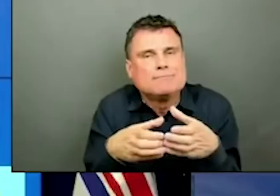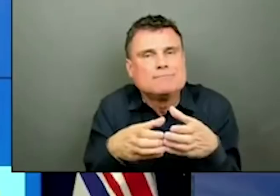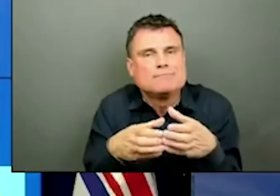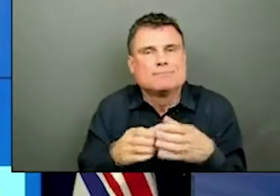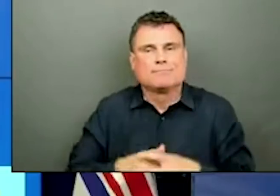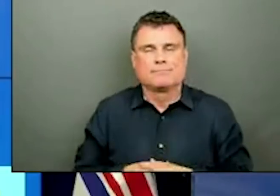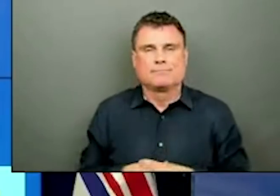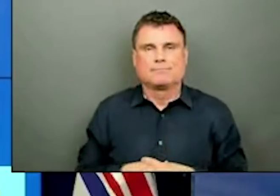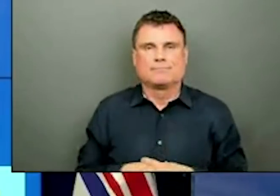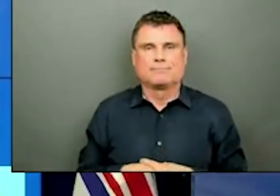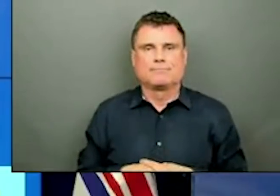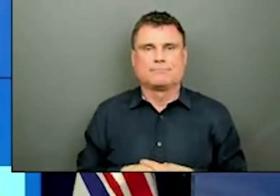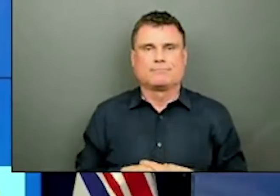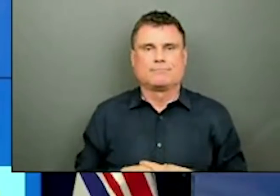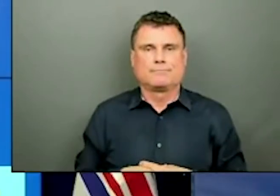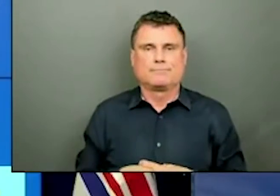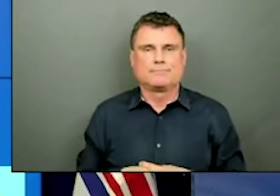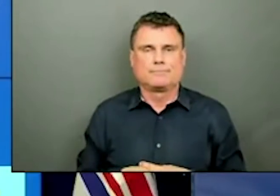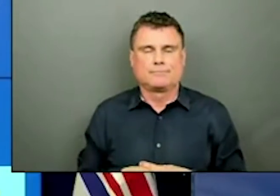means. There's the